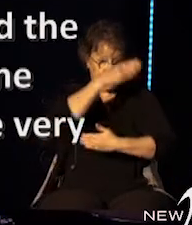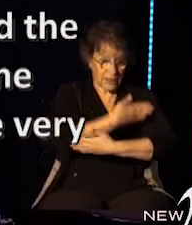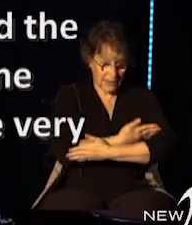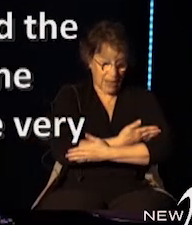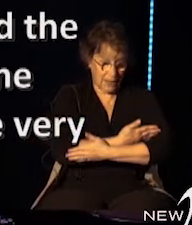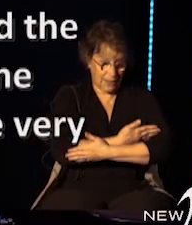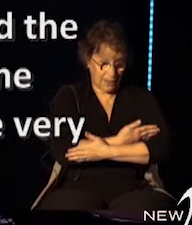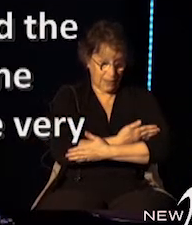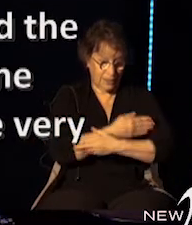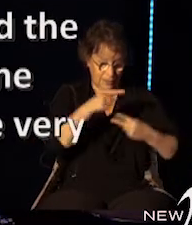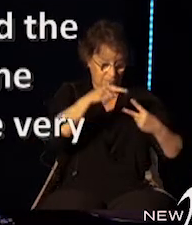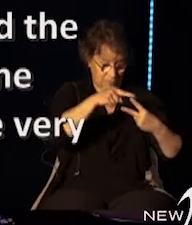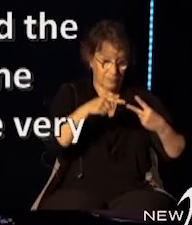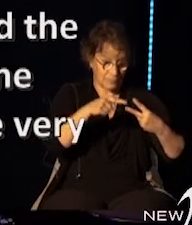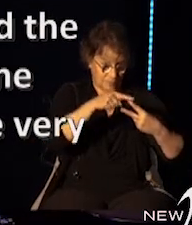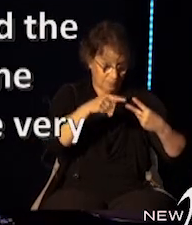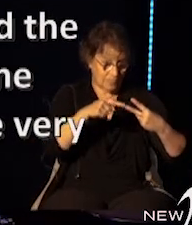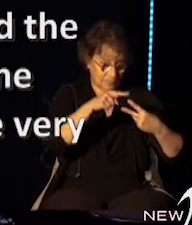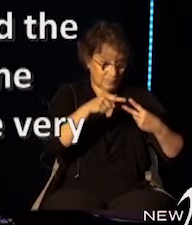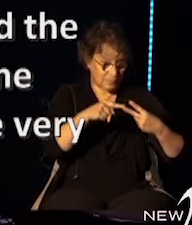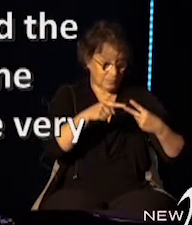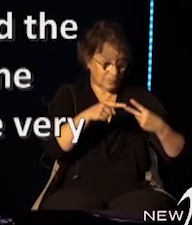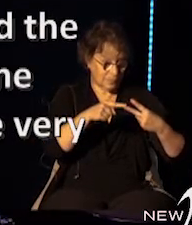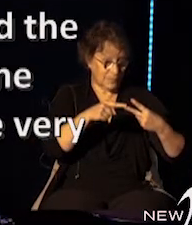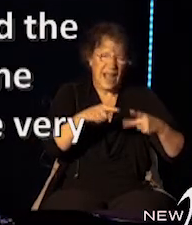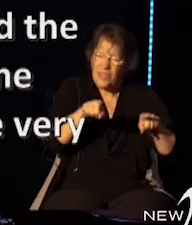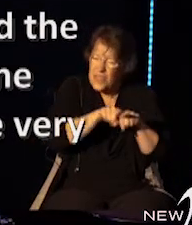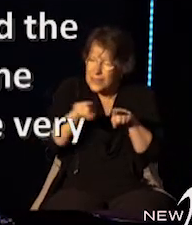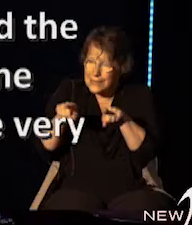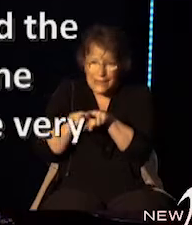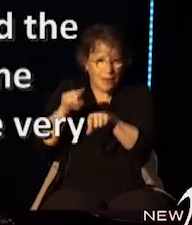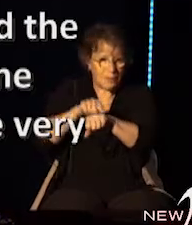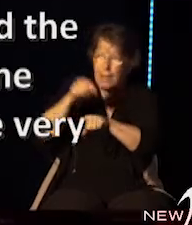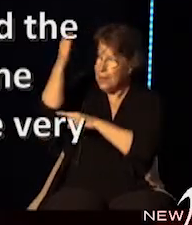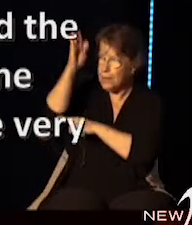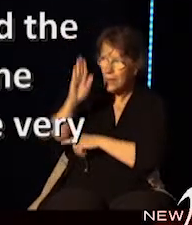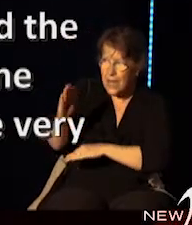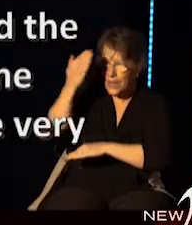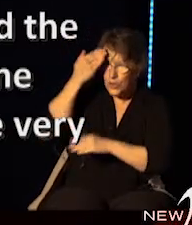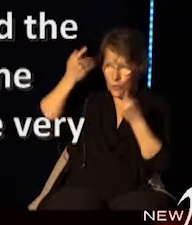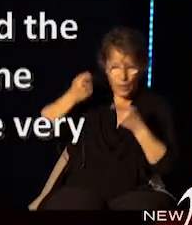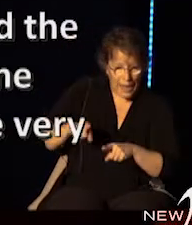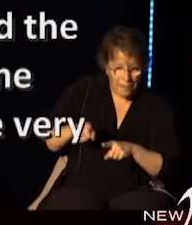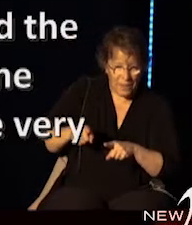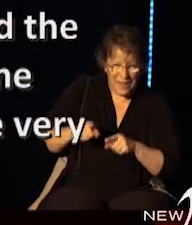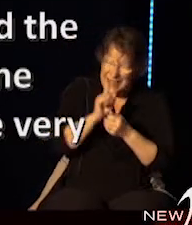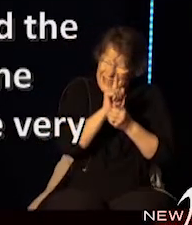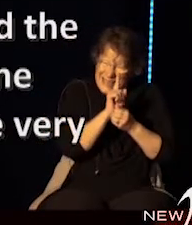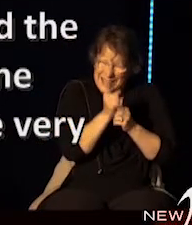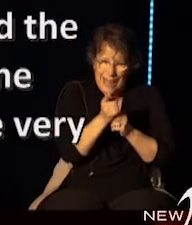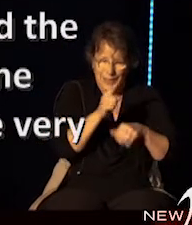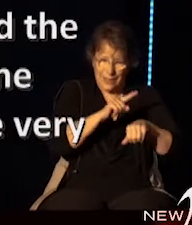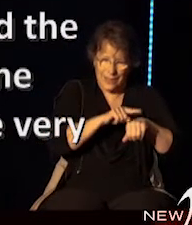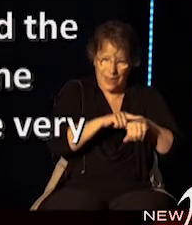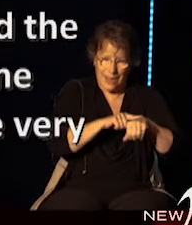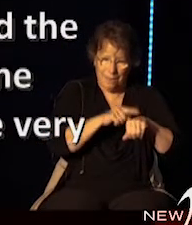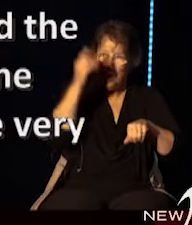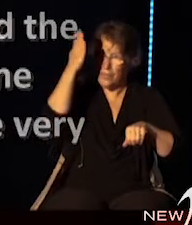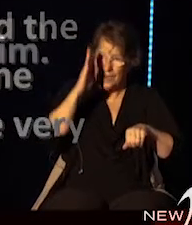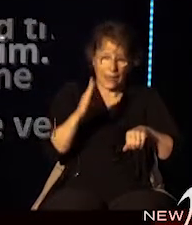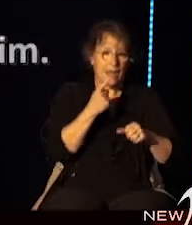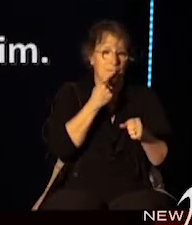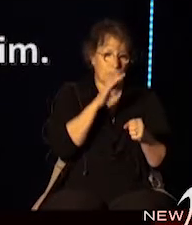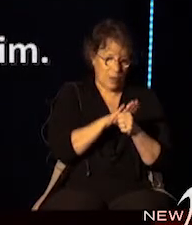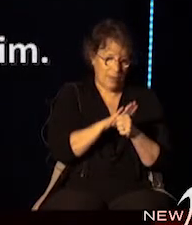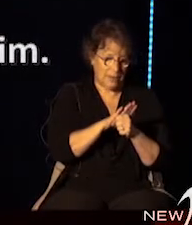old age, at the very time God had promised him. Look at that. Abraham gave him the